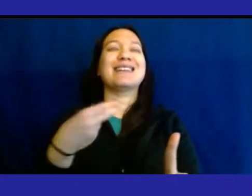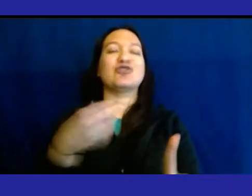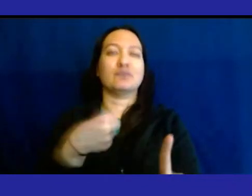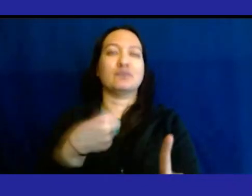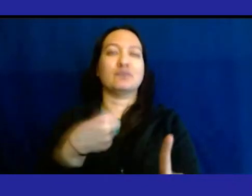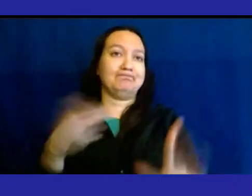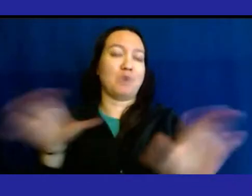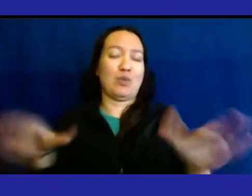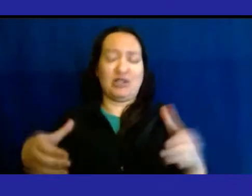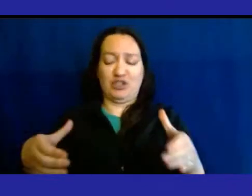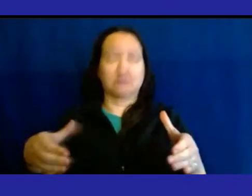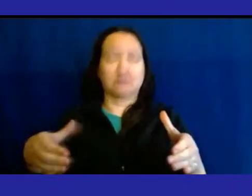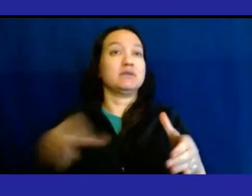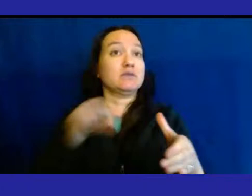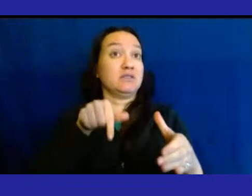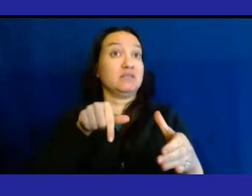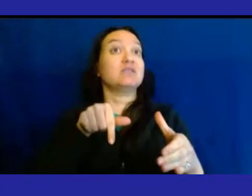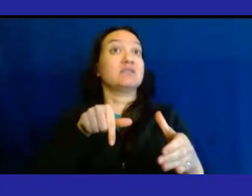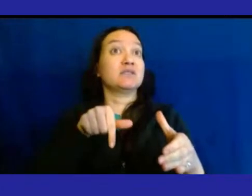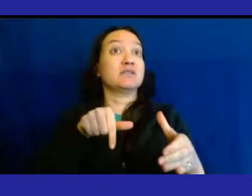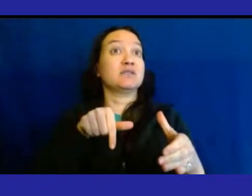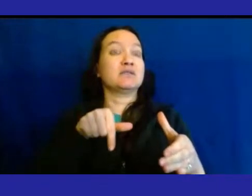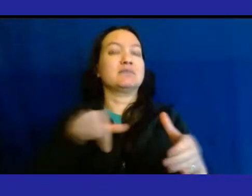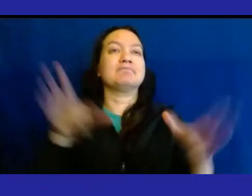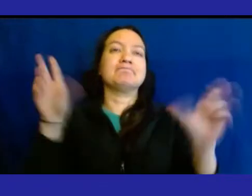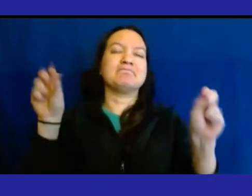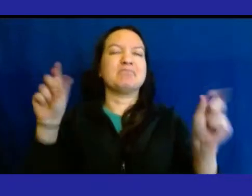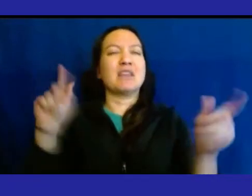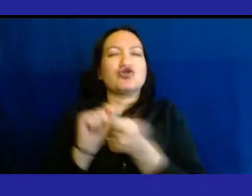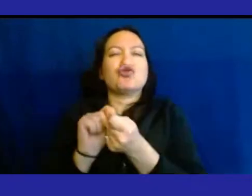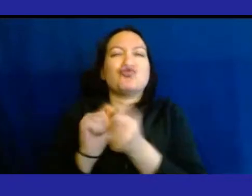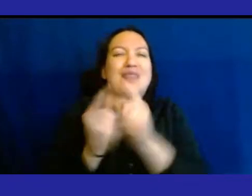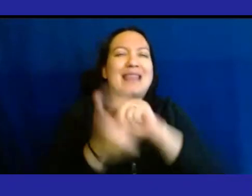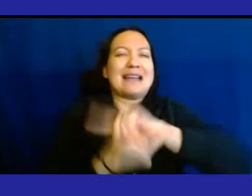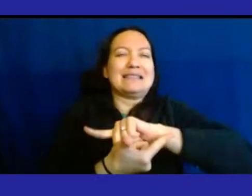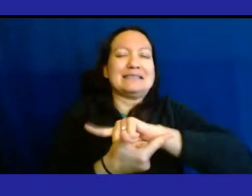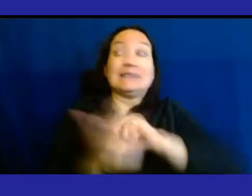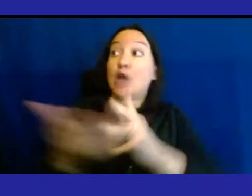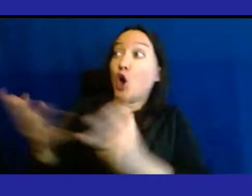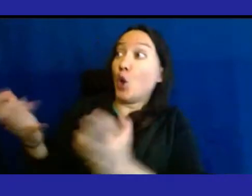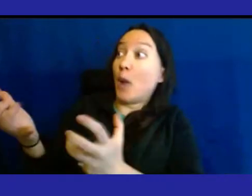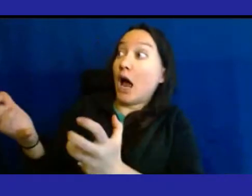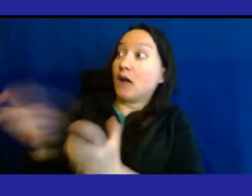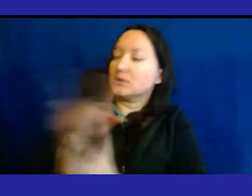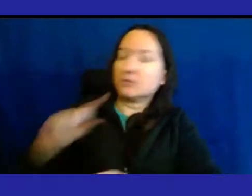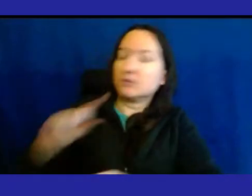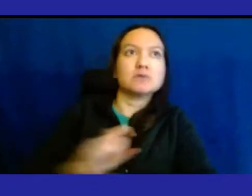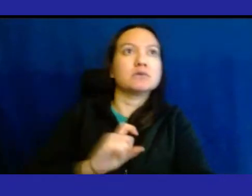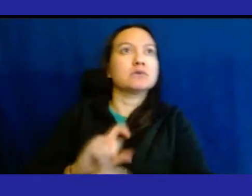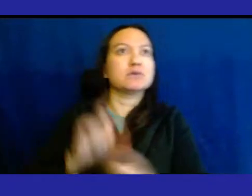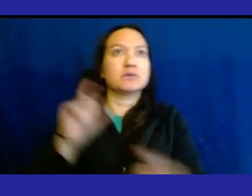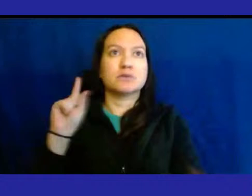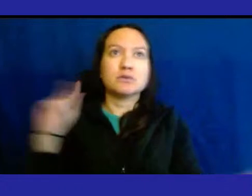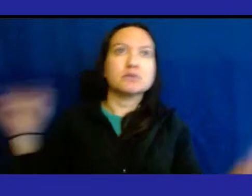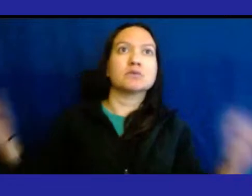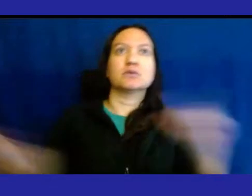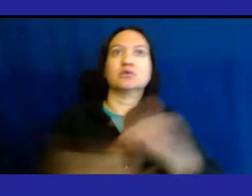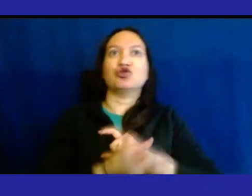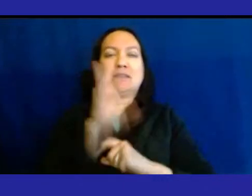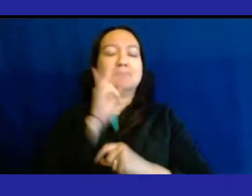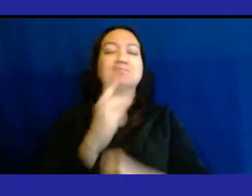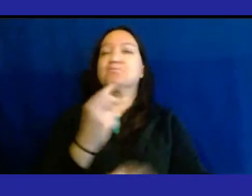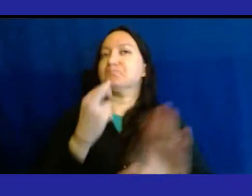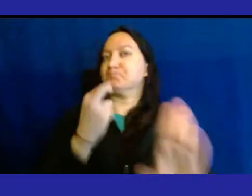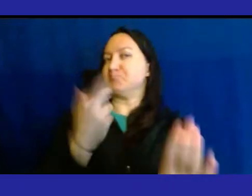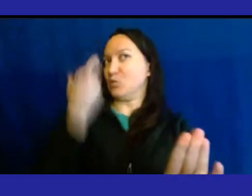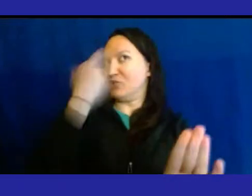coalition was to translate that, desire into actually a change. The reason for my question is when you show